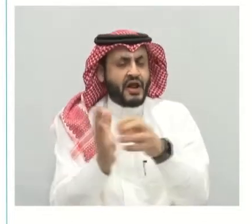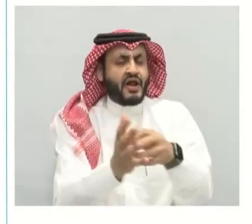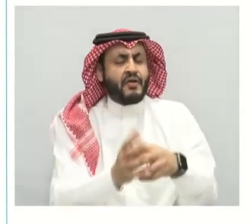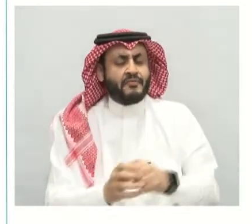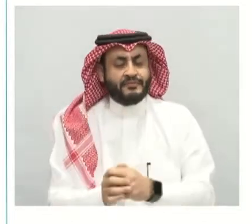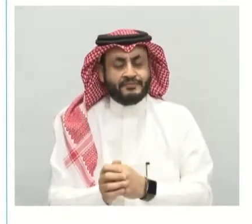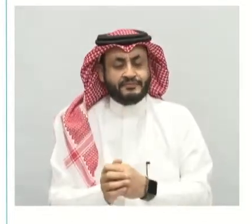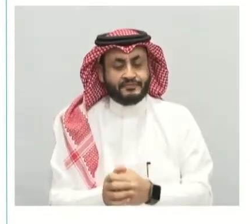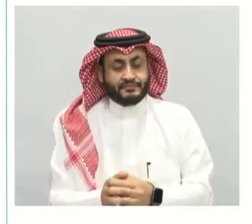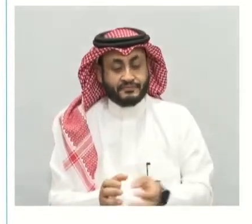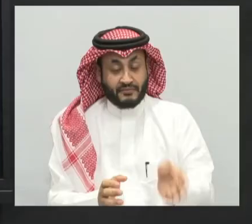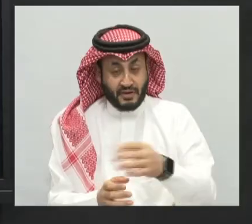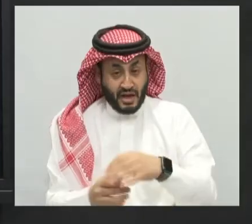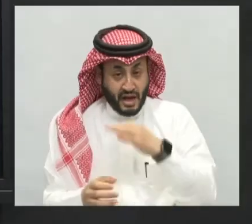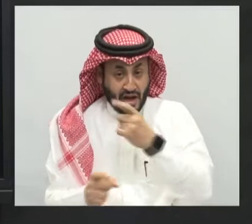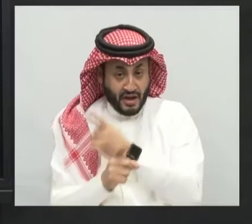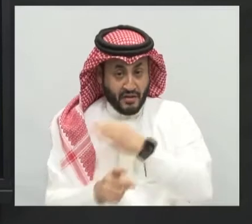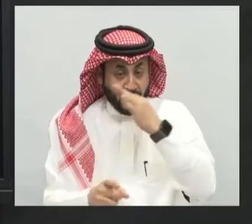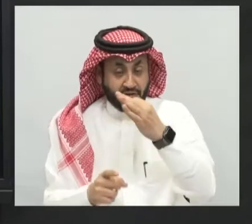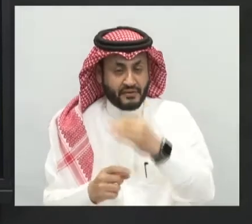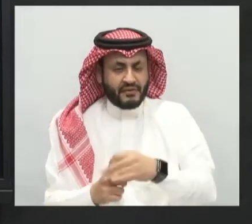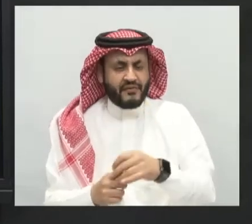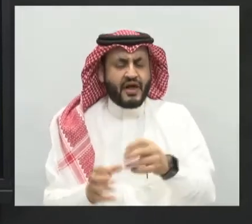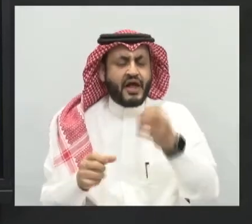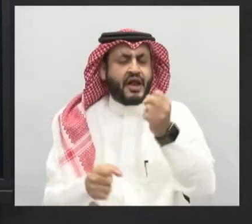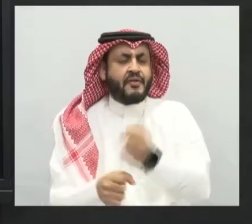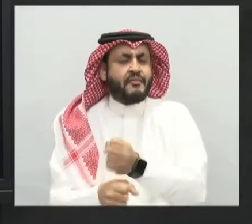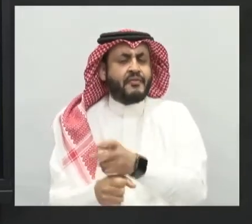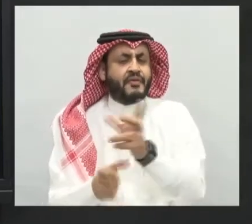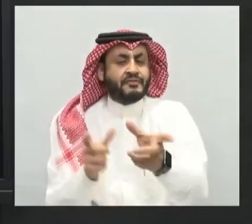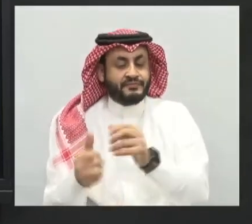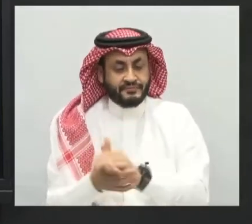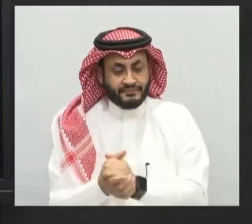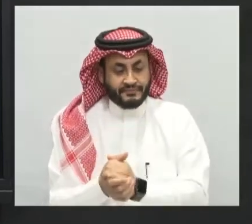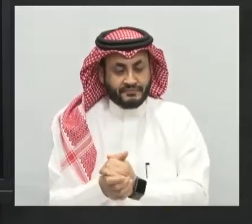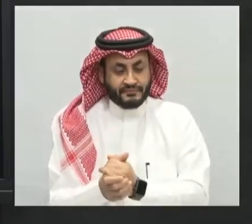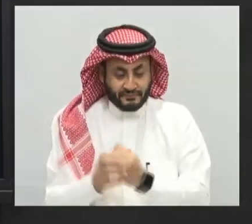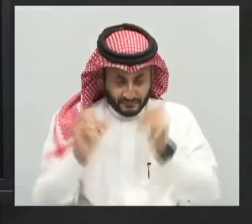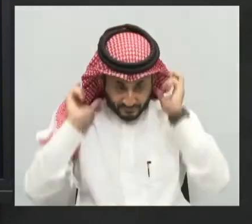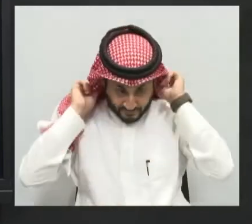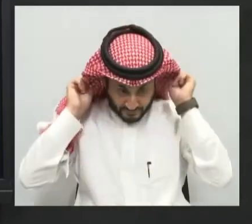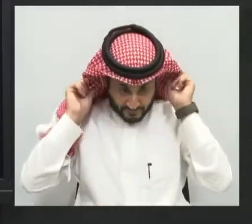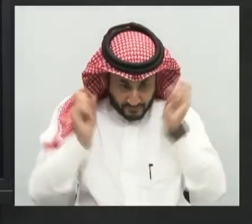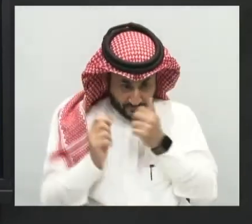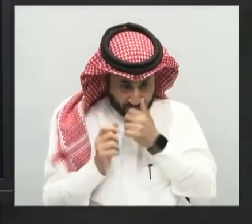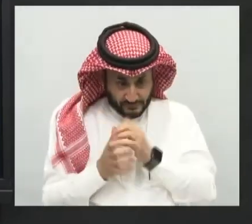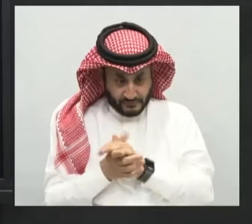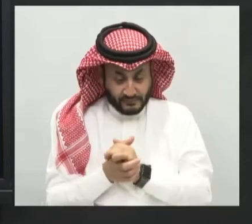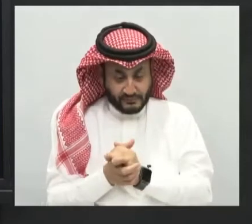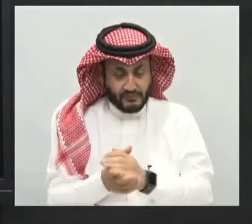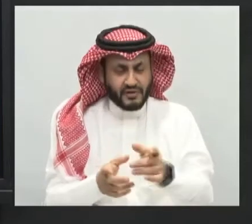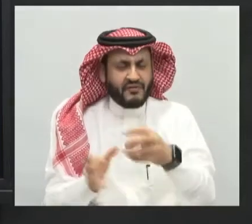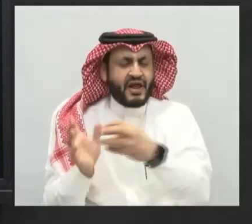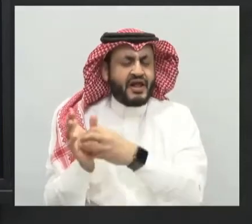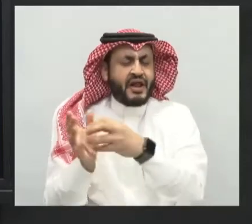talked about, and I said that mention the activities or talk about the activities that you like to do at